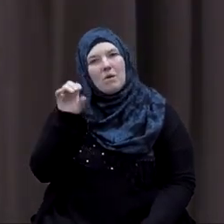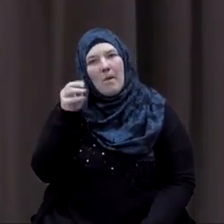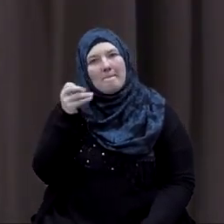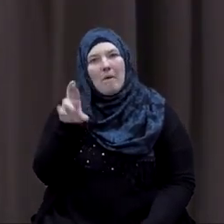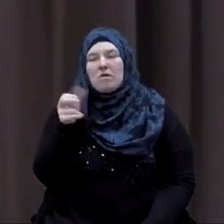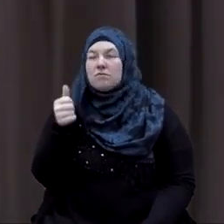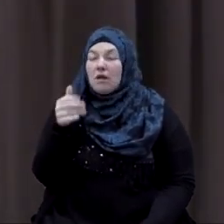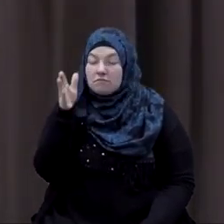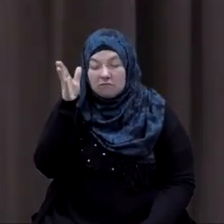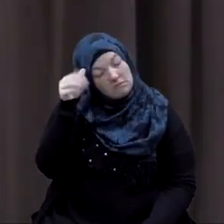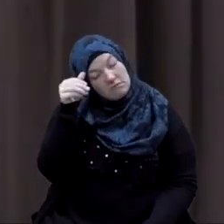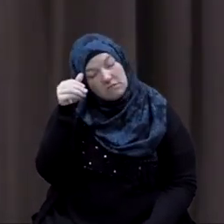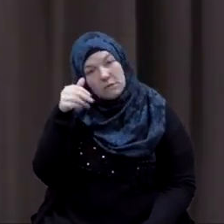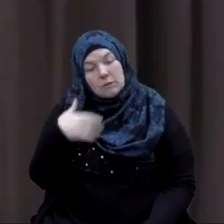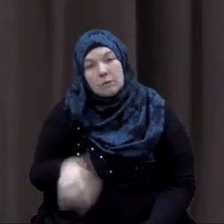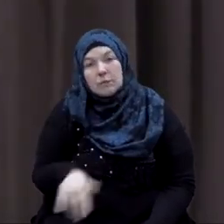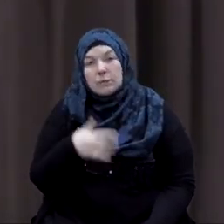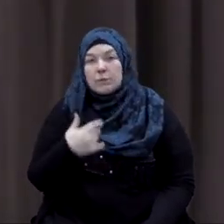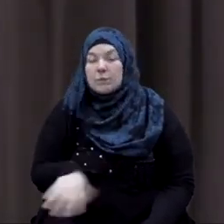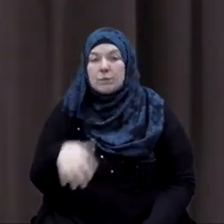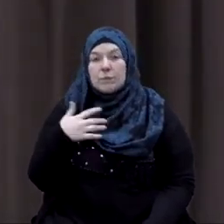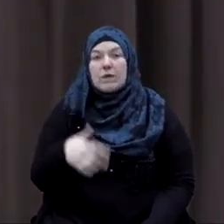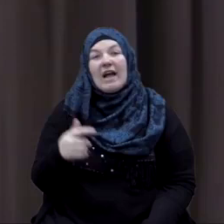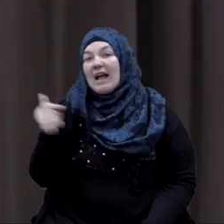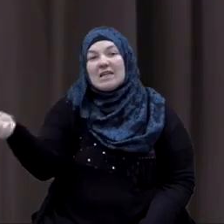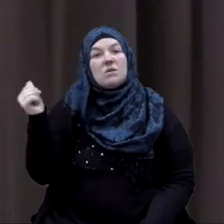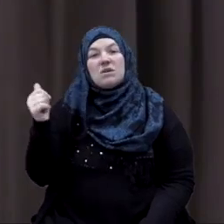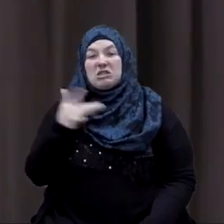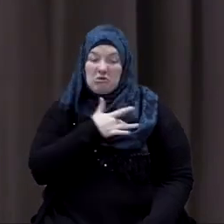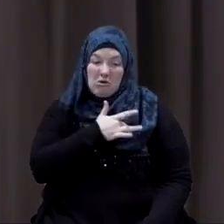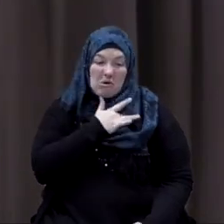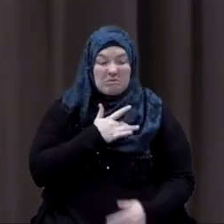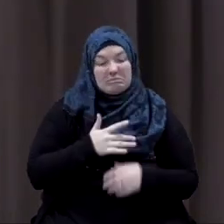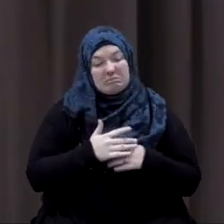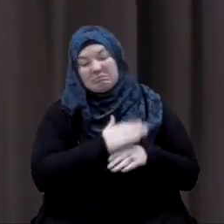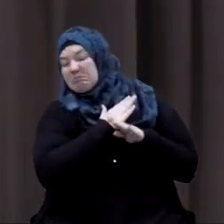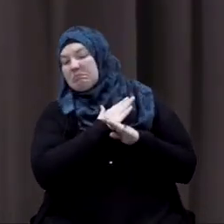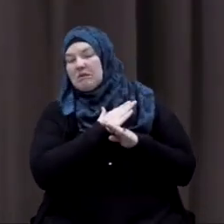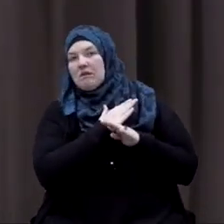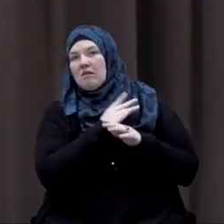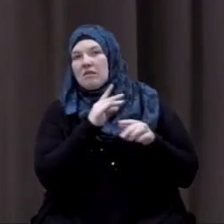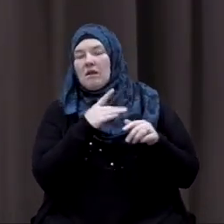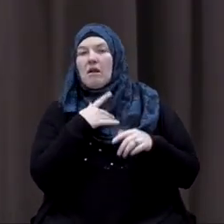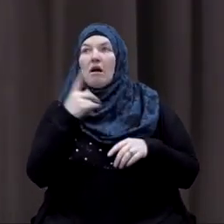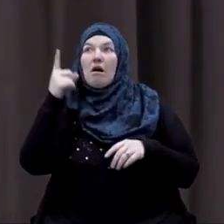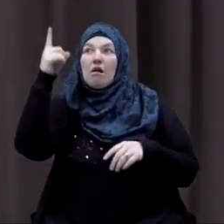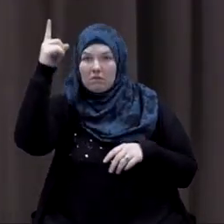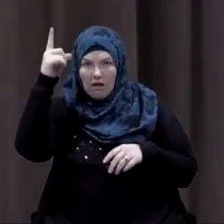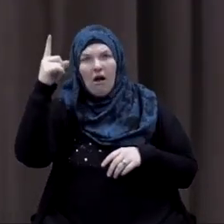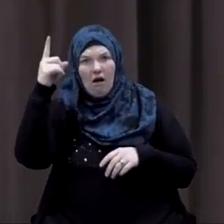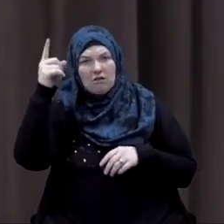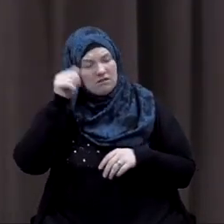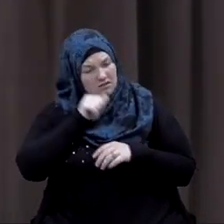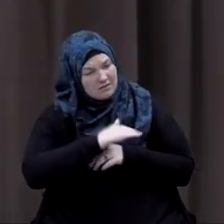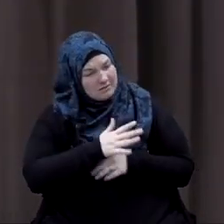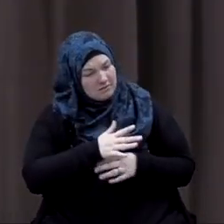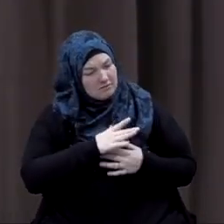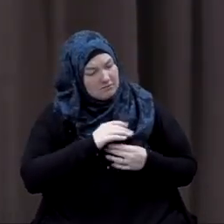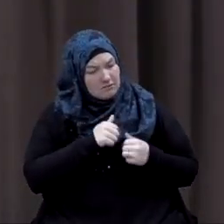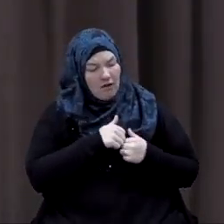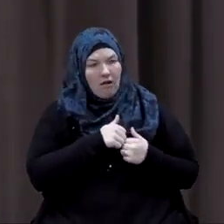stubbornness that was shielding him away from Islam. When it opened up, when Allah opened his